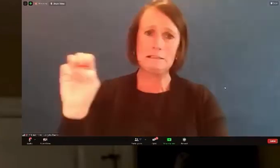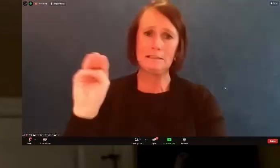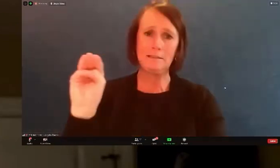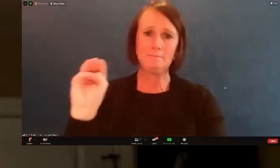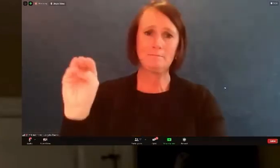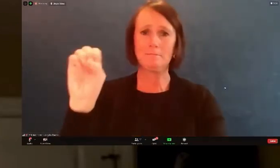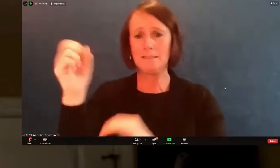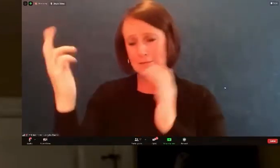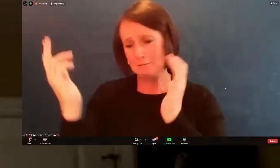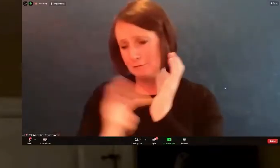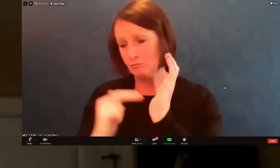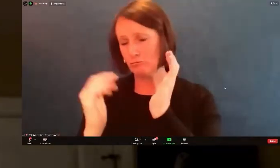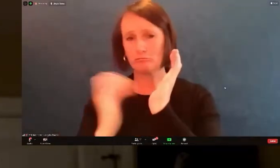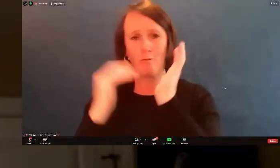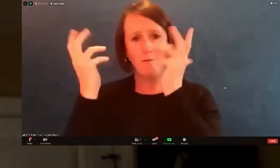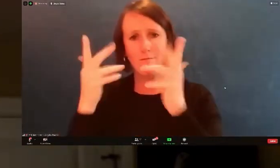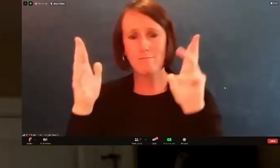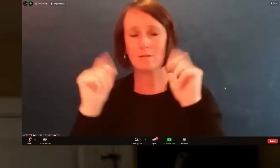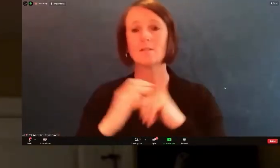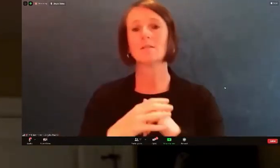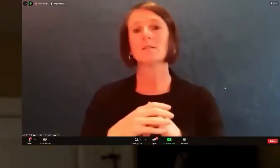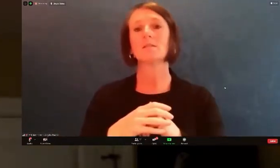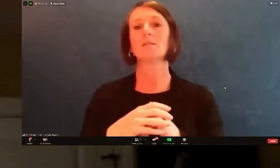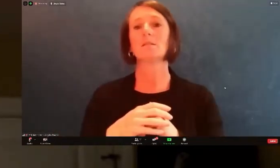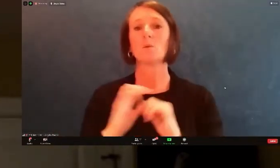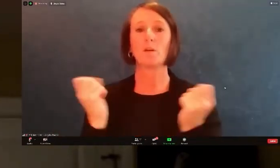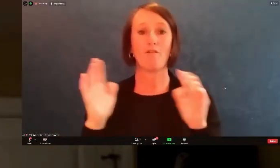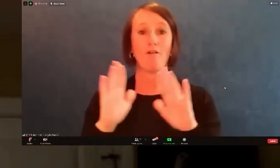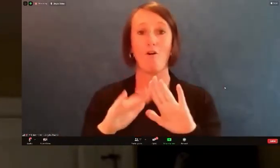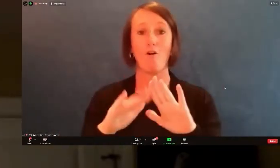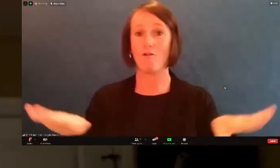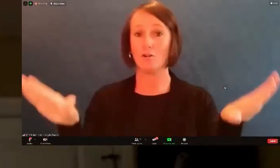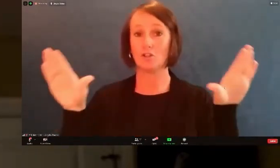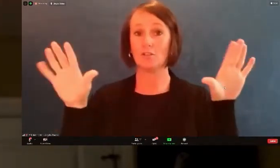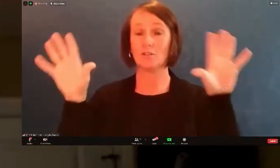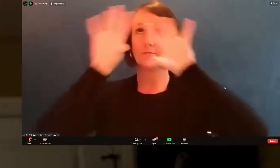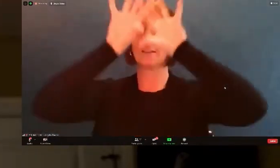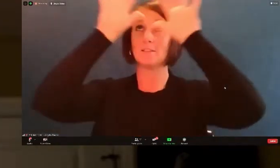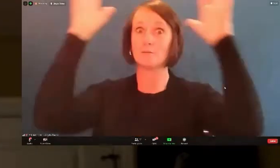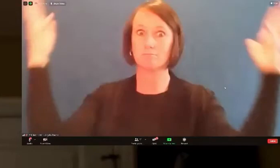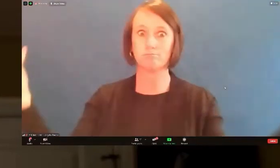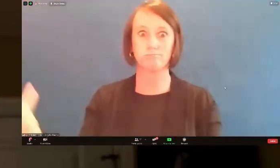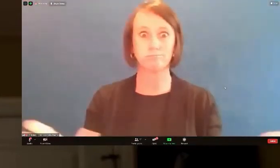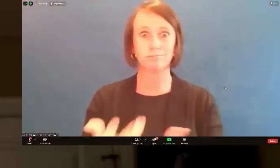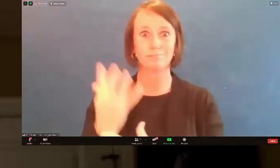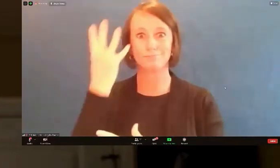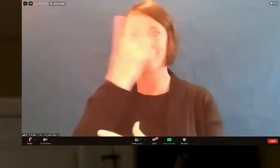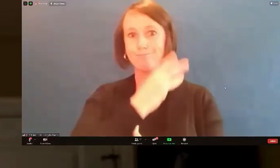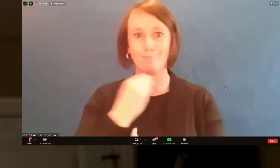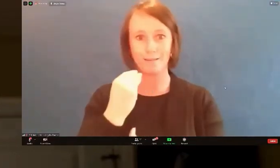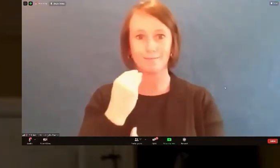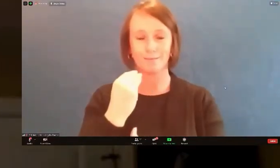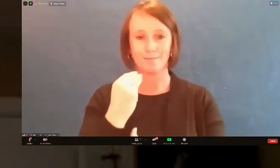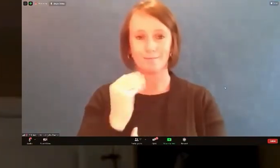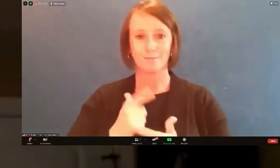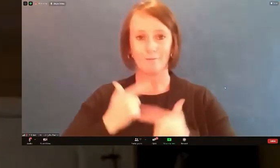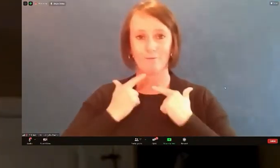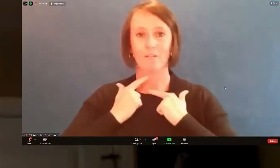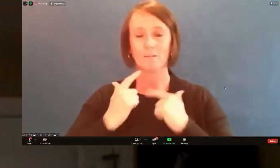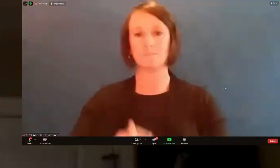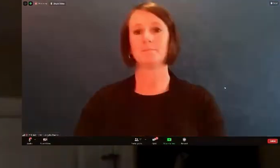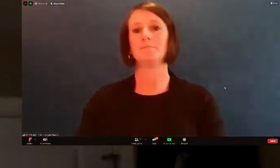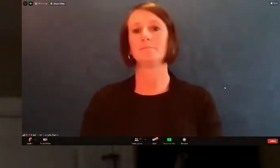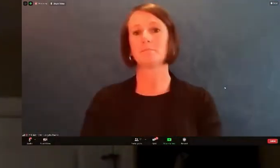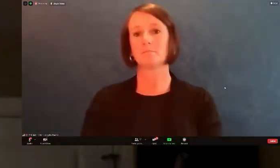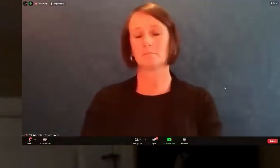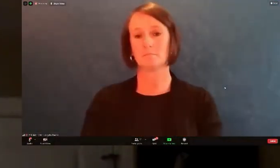this together. We're all children in the same glorious life. I'm so proud to be here today. This is Welcome Song for